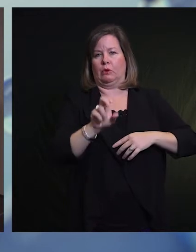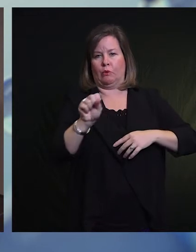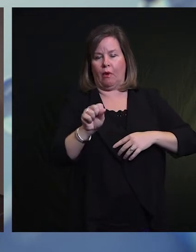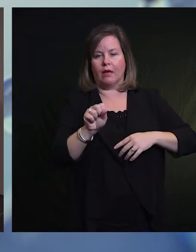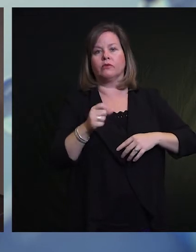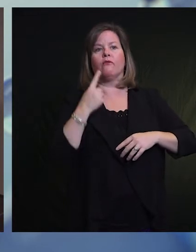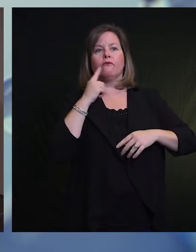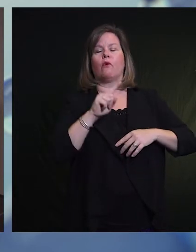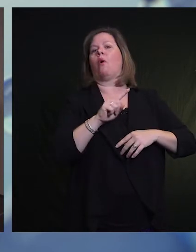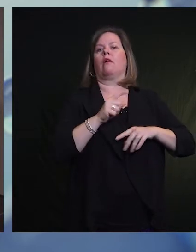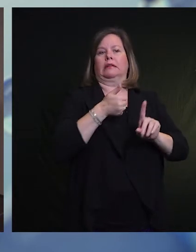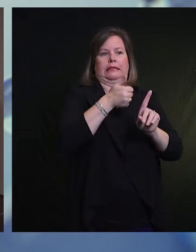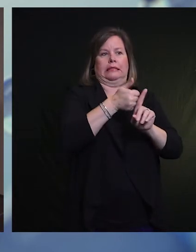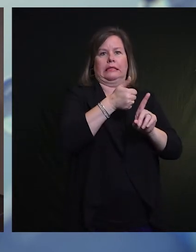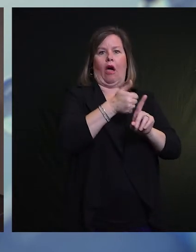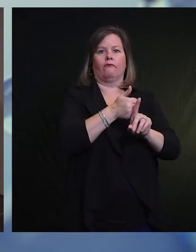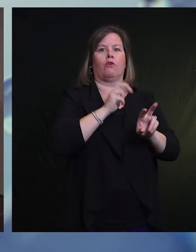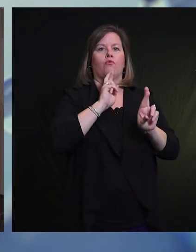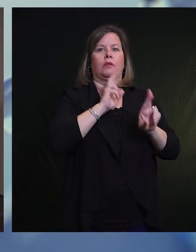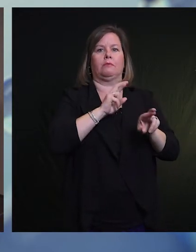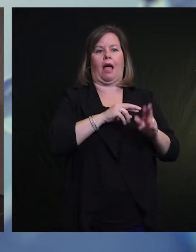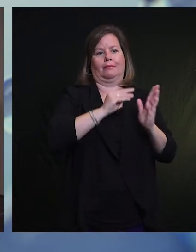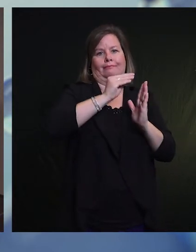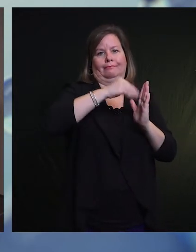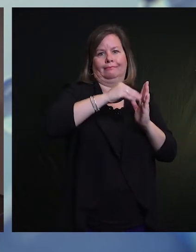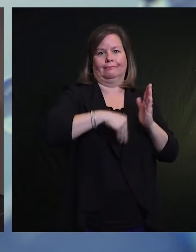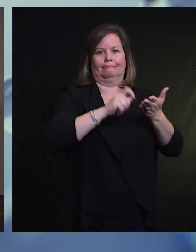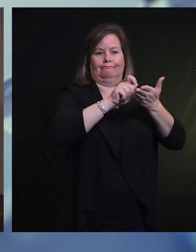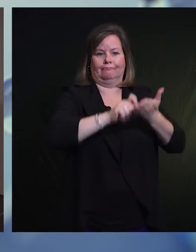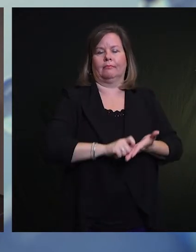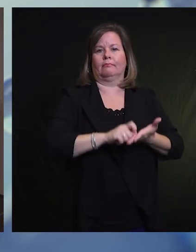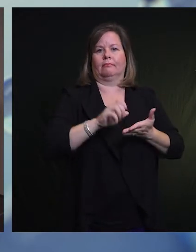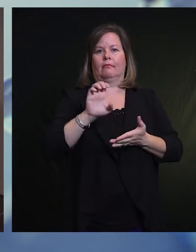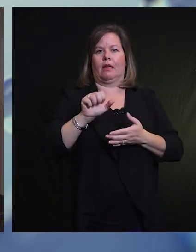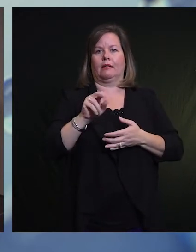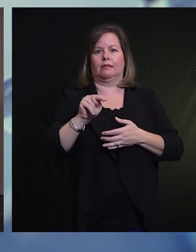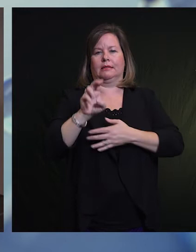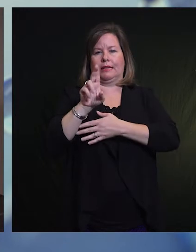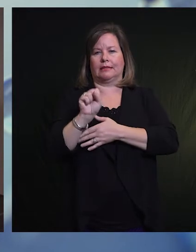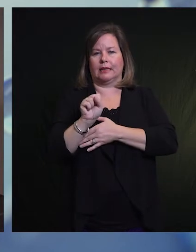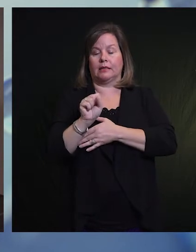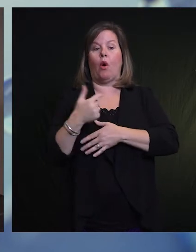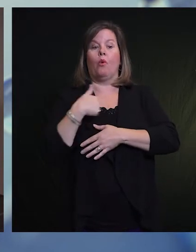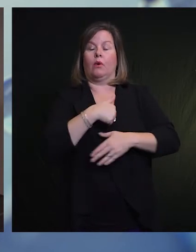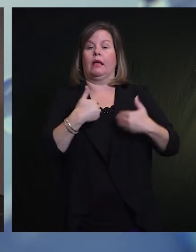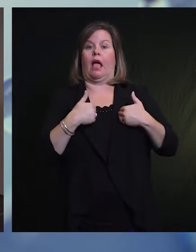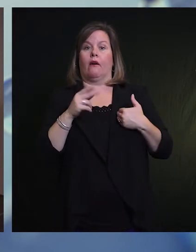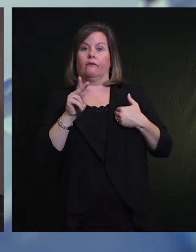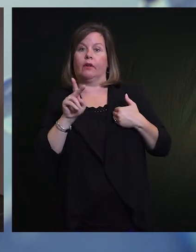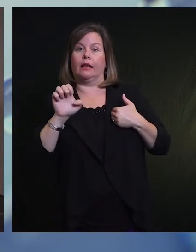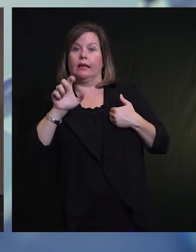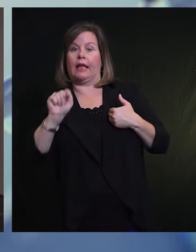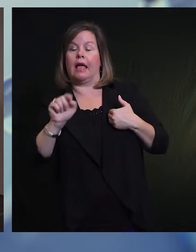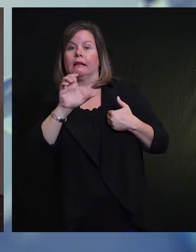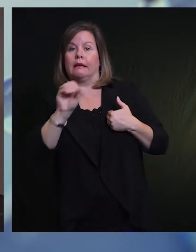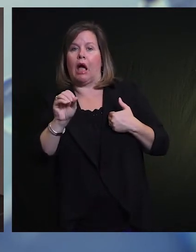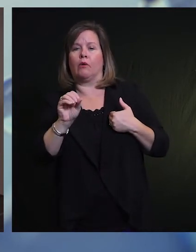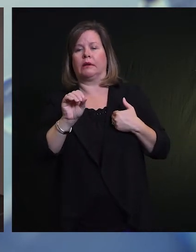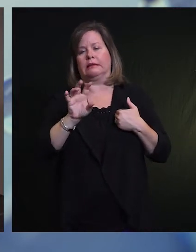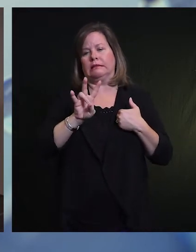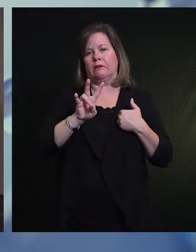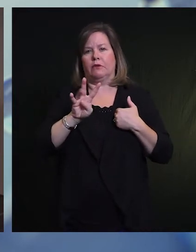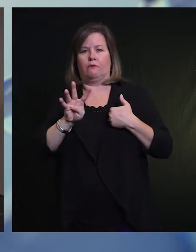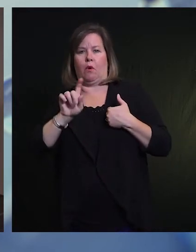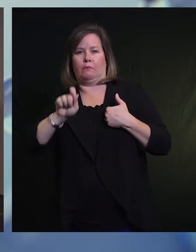to the census. Kent County has a self-response rate of about 74.2% right now. We want to improve